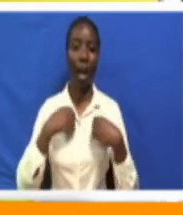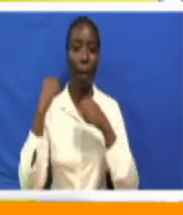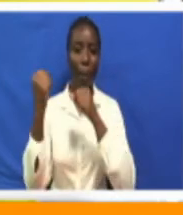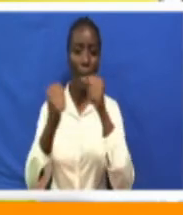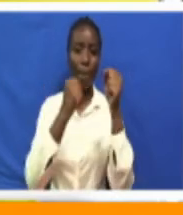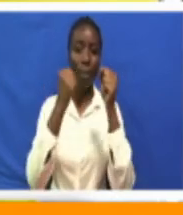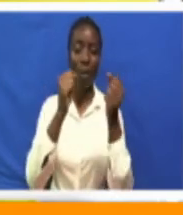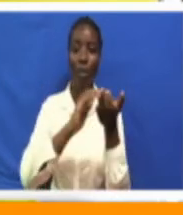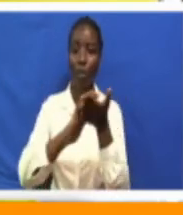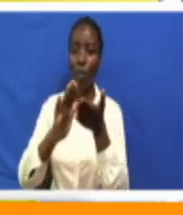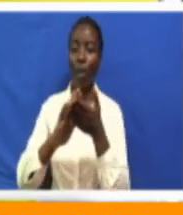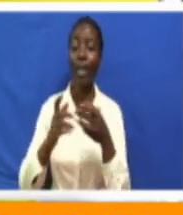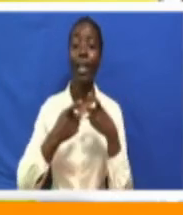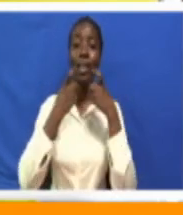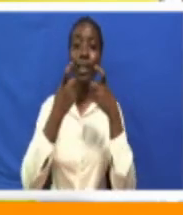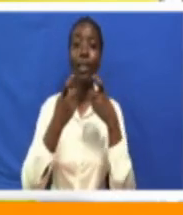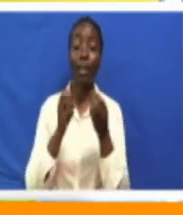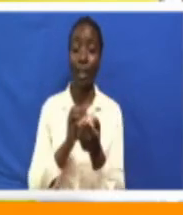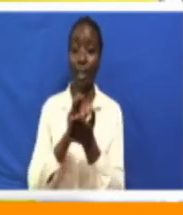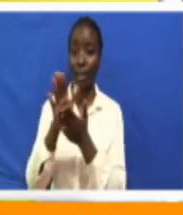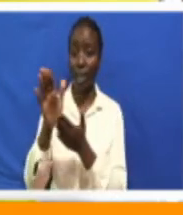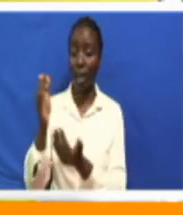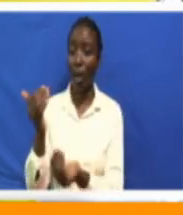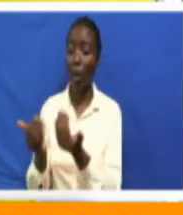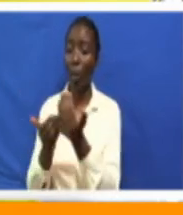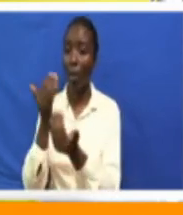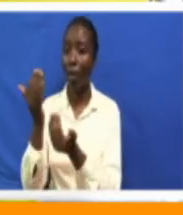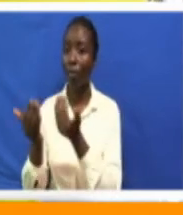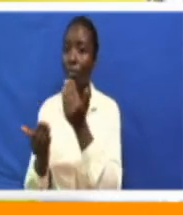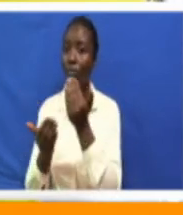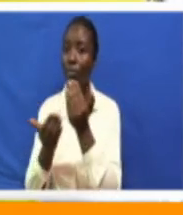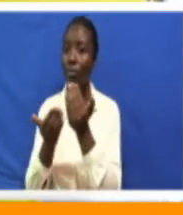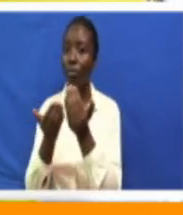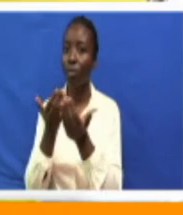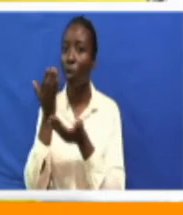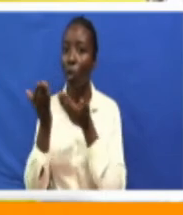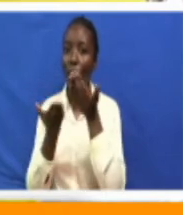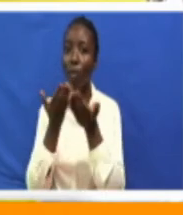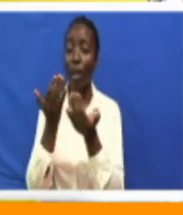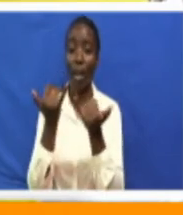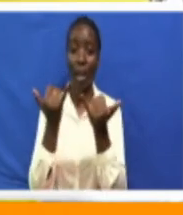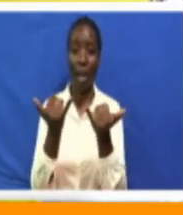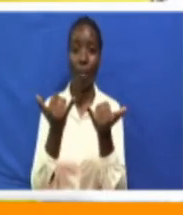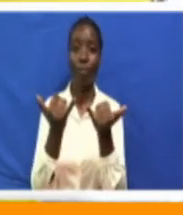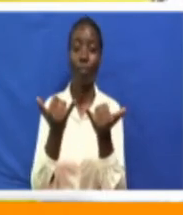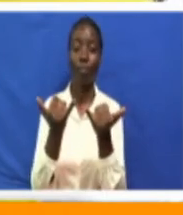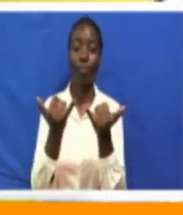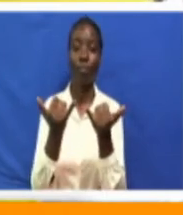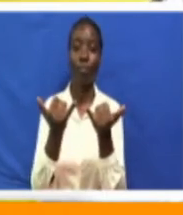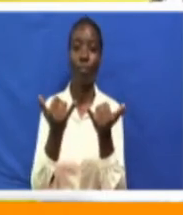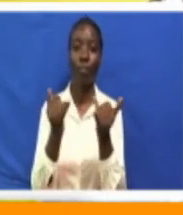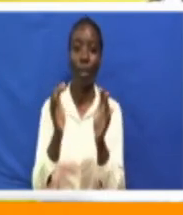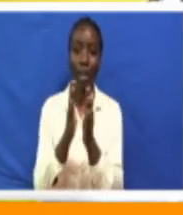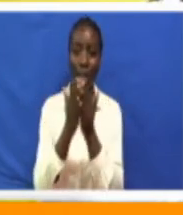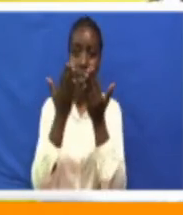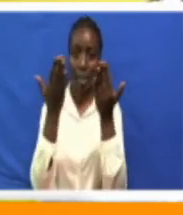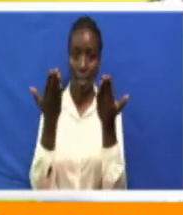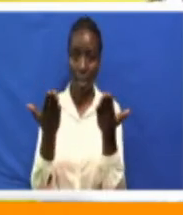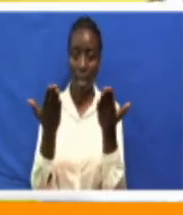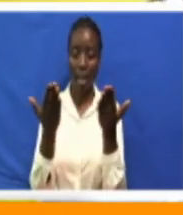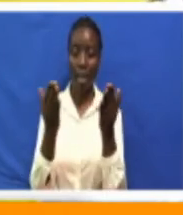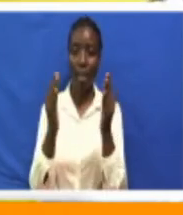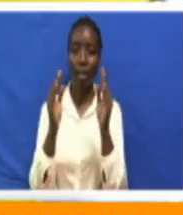confession and the tablets the word of God the teaching of Jesus